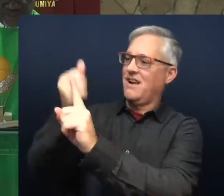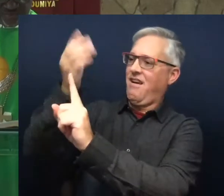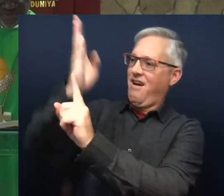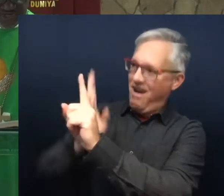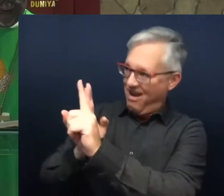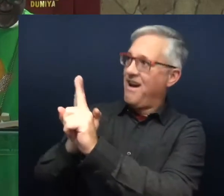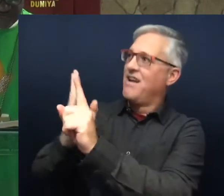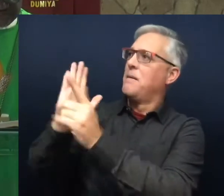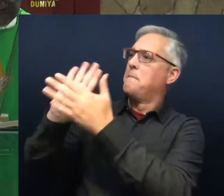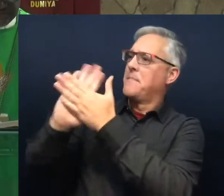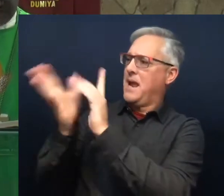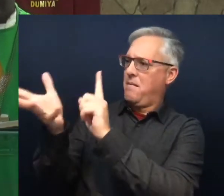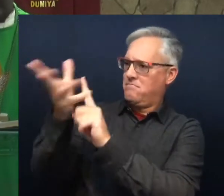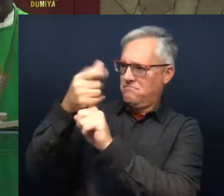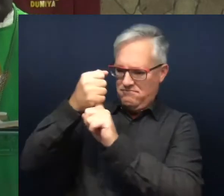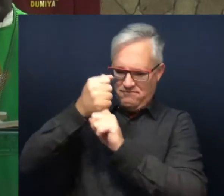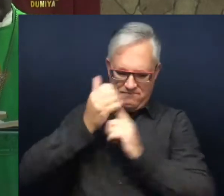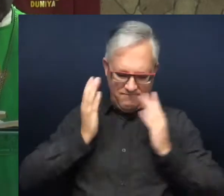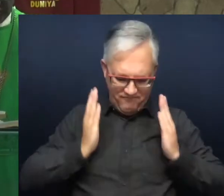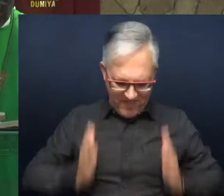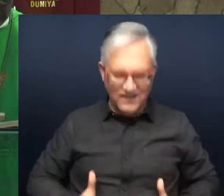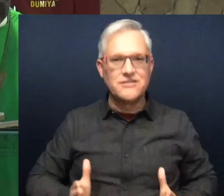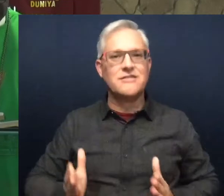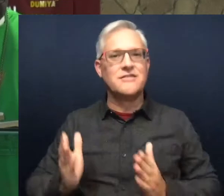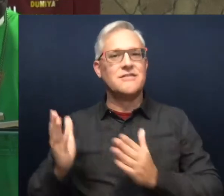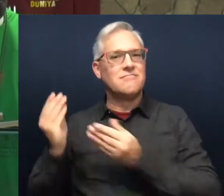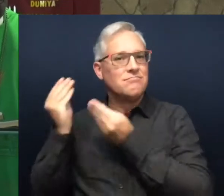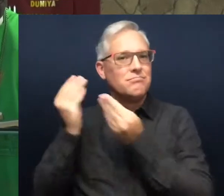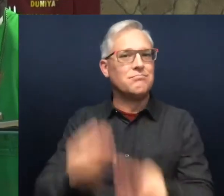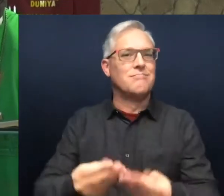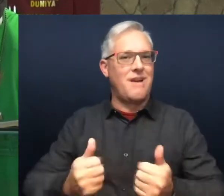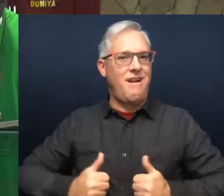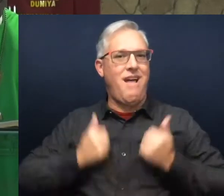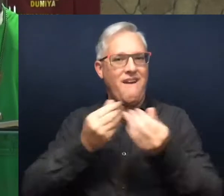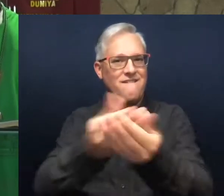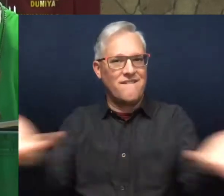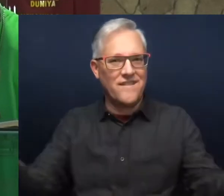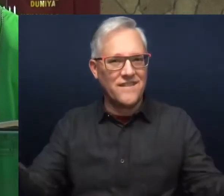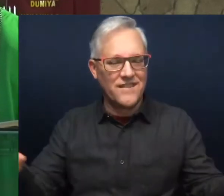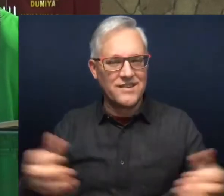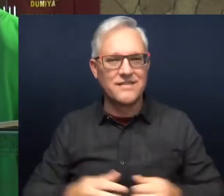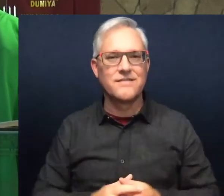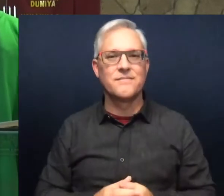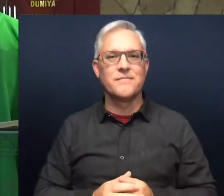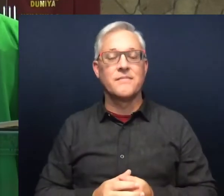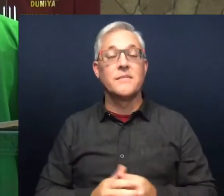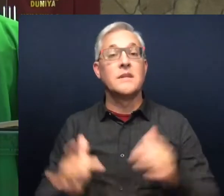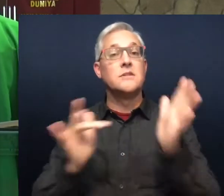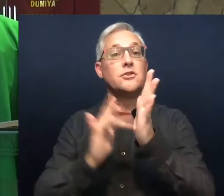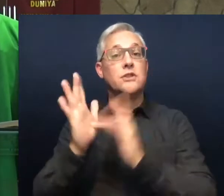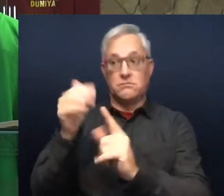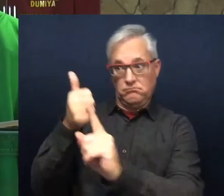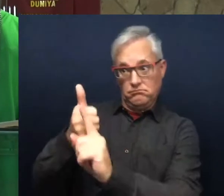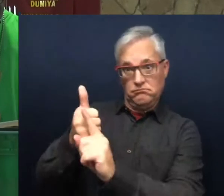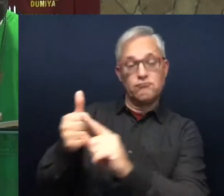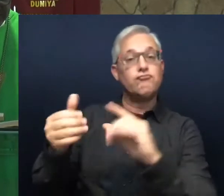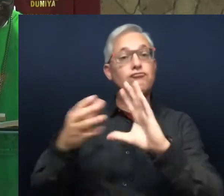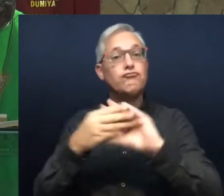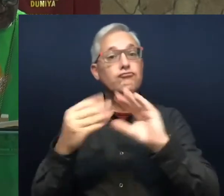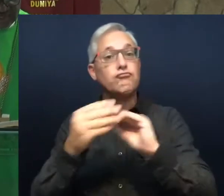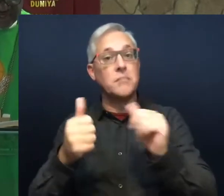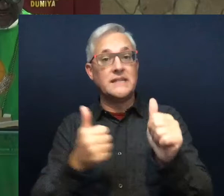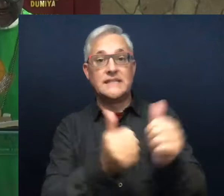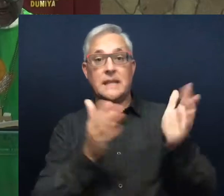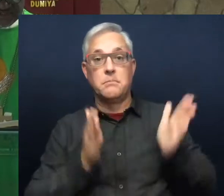Word that became flesh to give life to all people. Jesus himself says to his